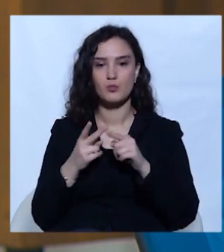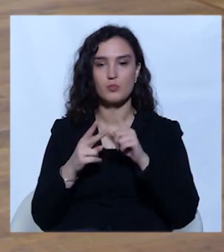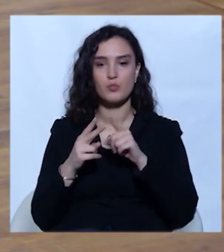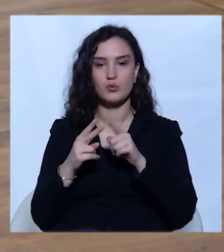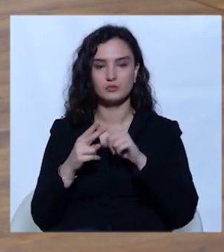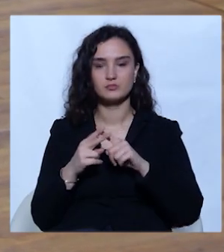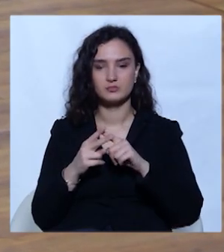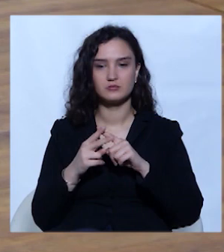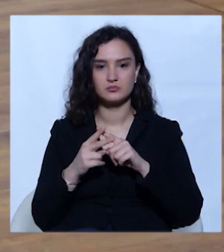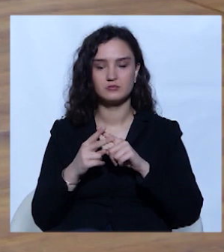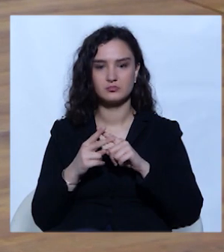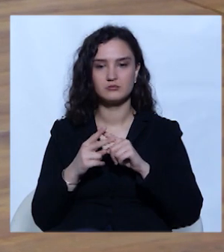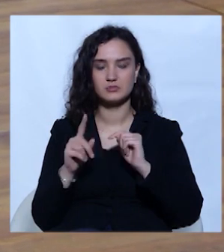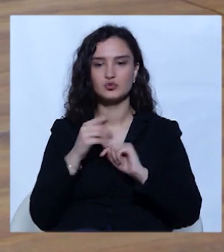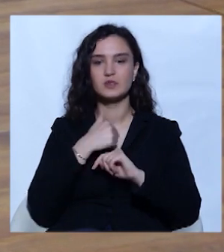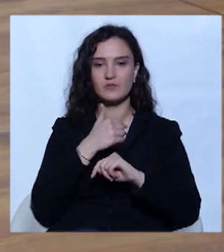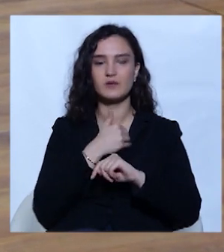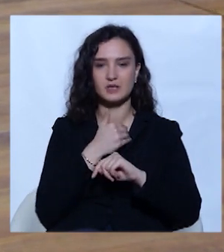key terms that we want